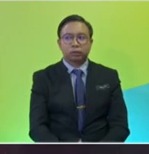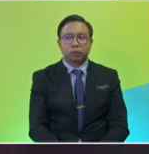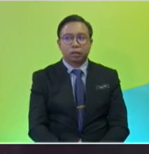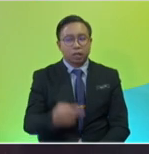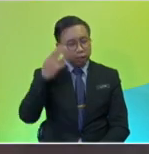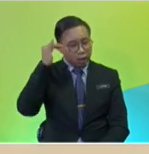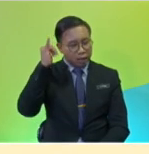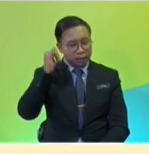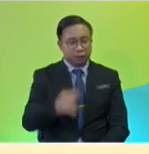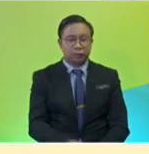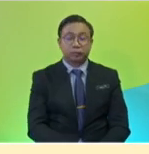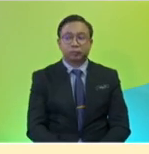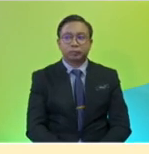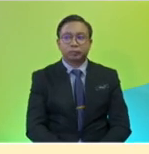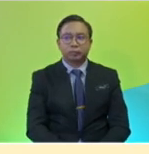Alicia.